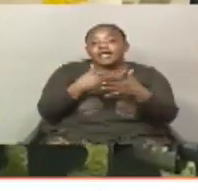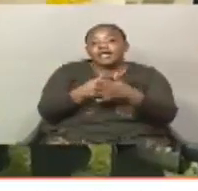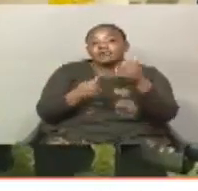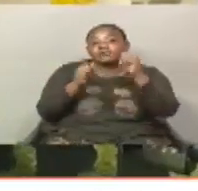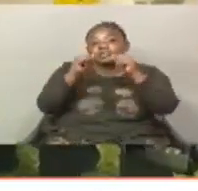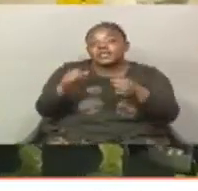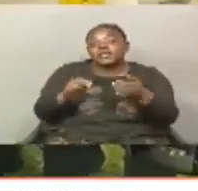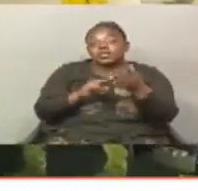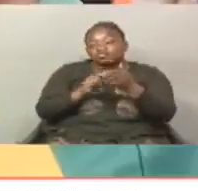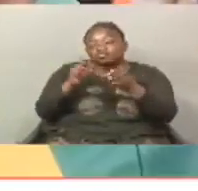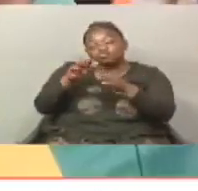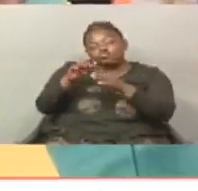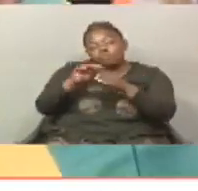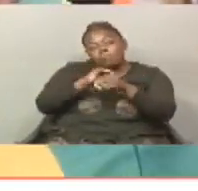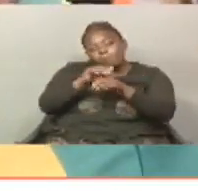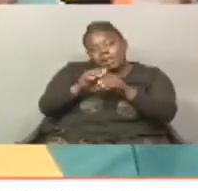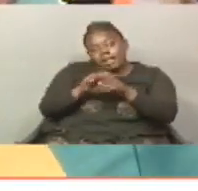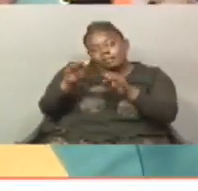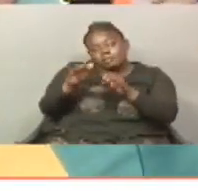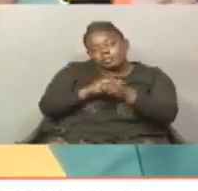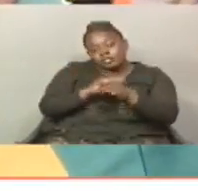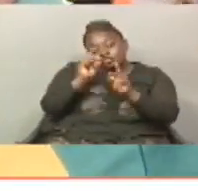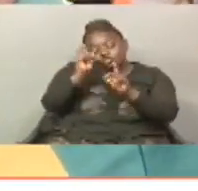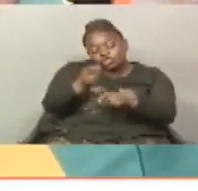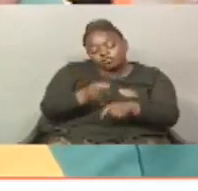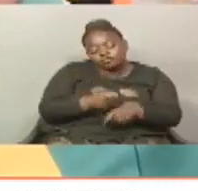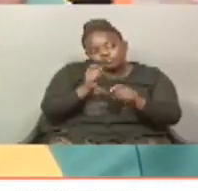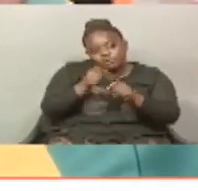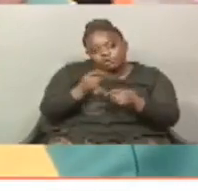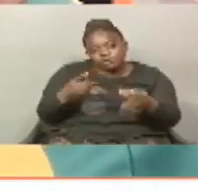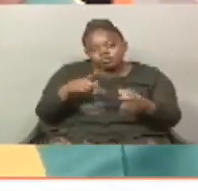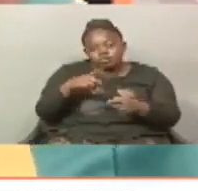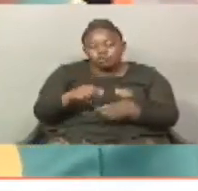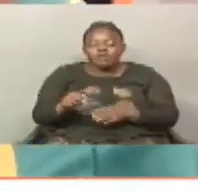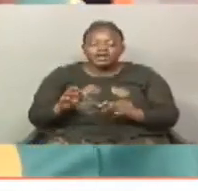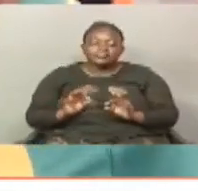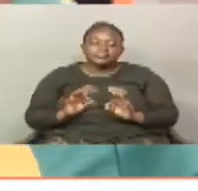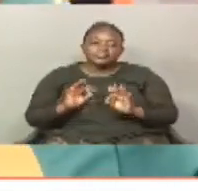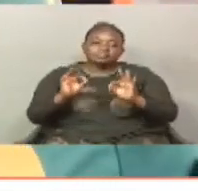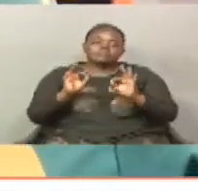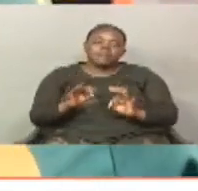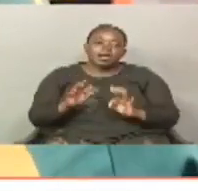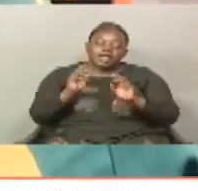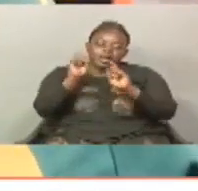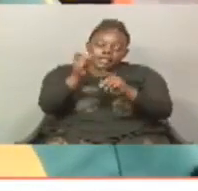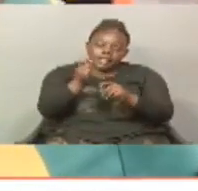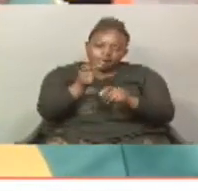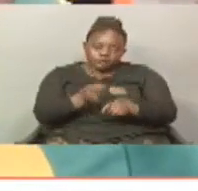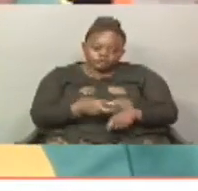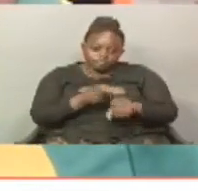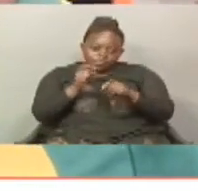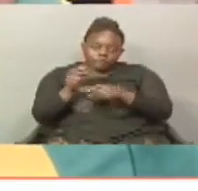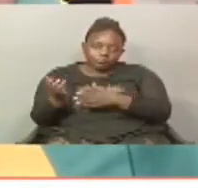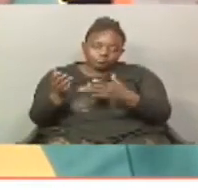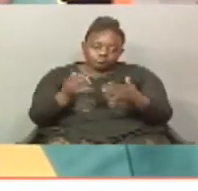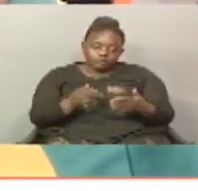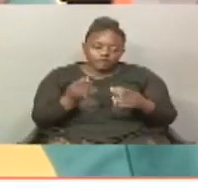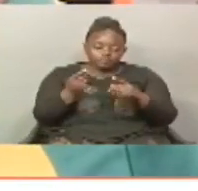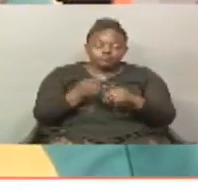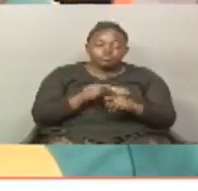okukola obulimi nga bizinensi. Twagala mulime tugende mu smart farming bibino tubireese tuli wano kuva